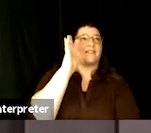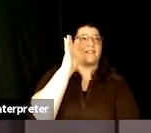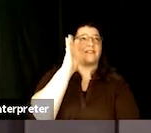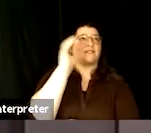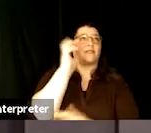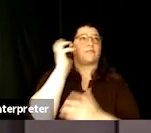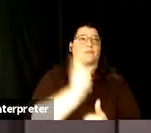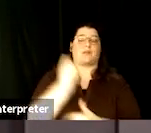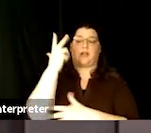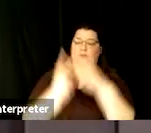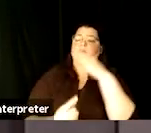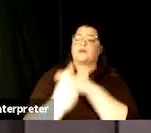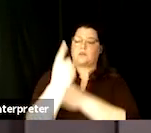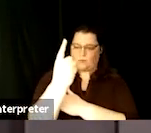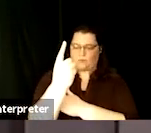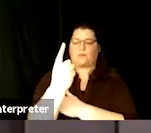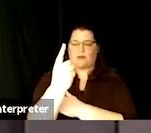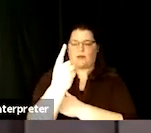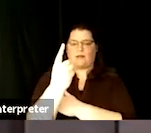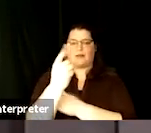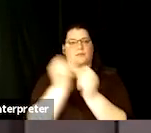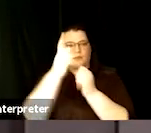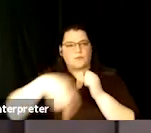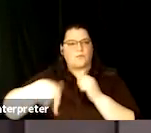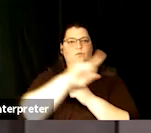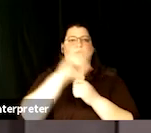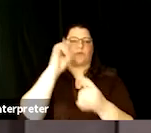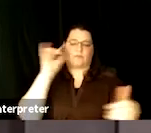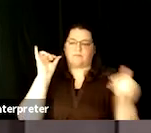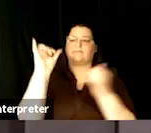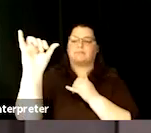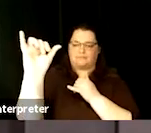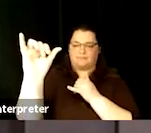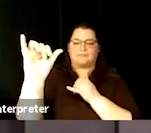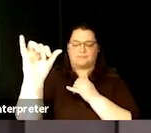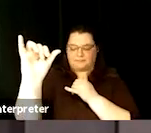be upon you and remain with you always. Amen. Amen.